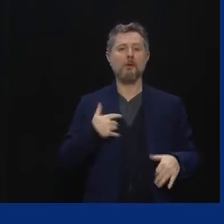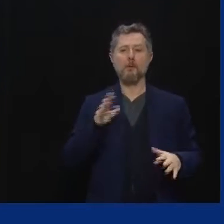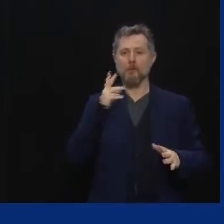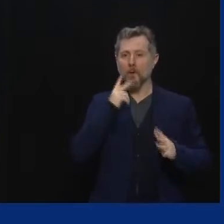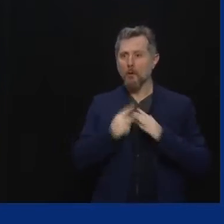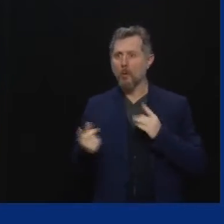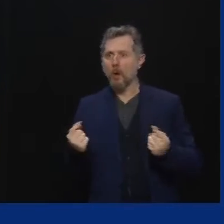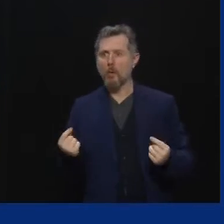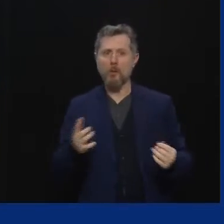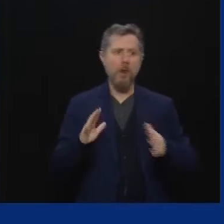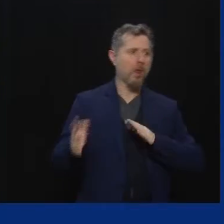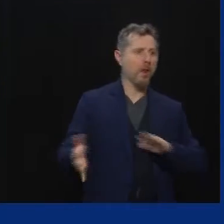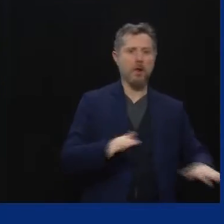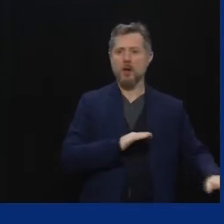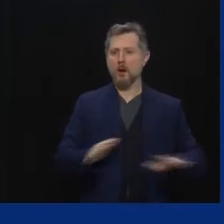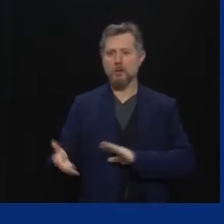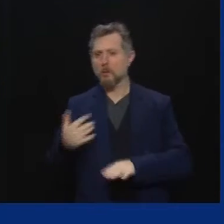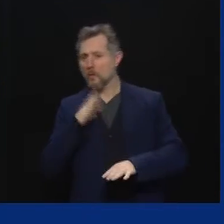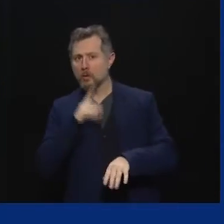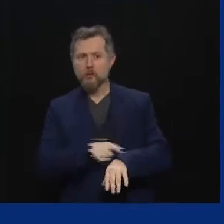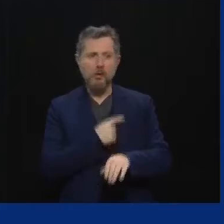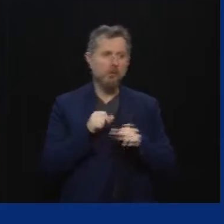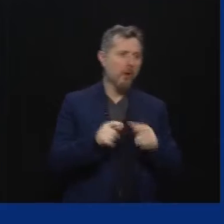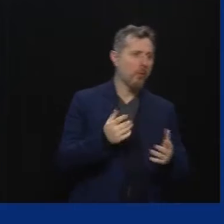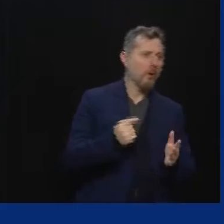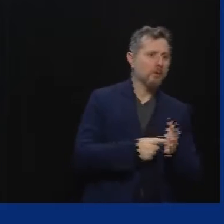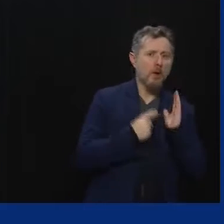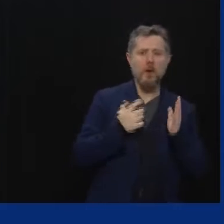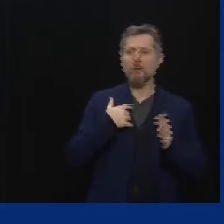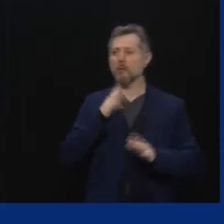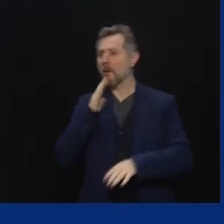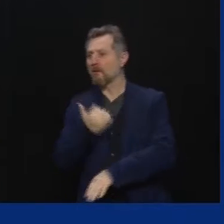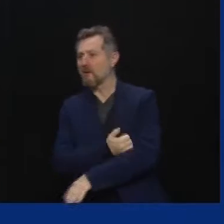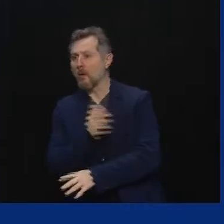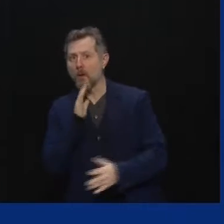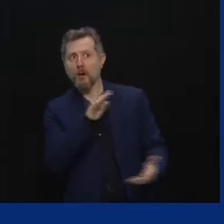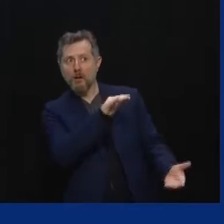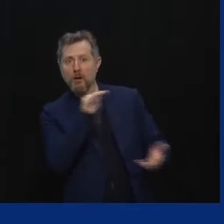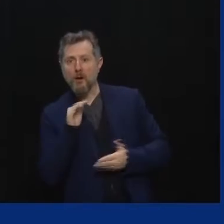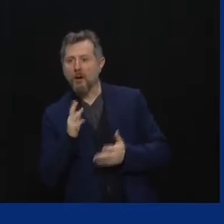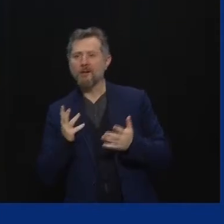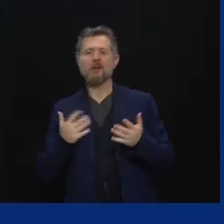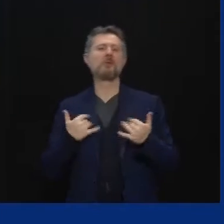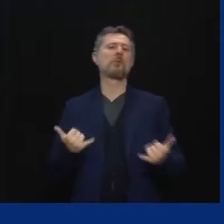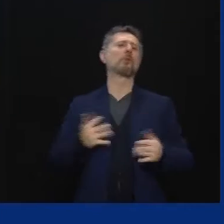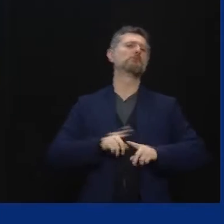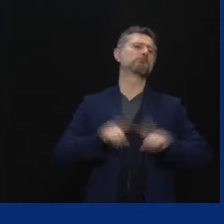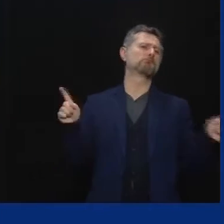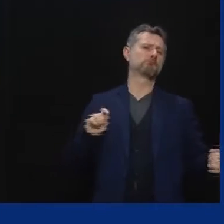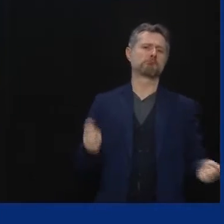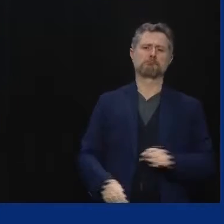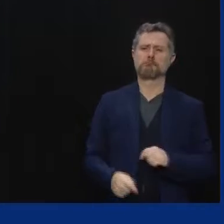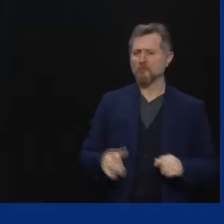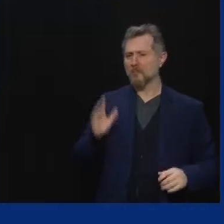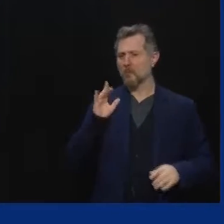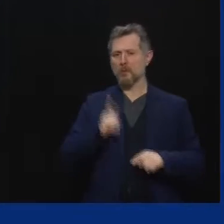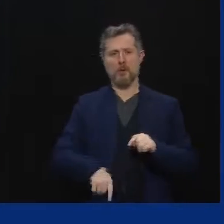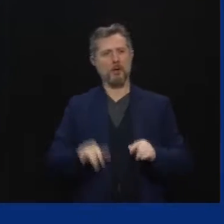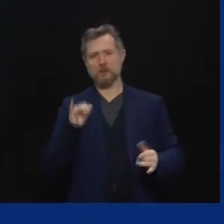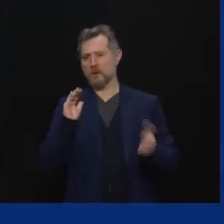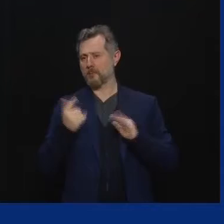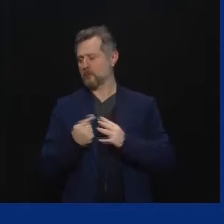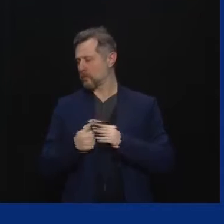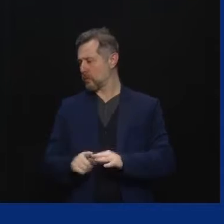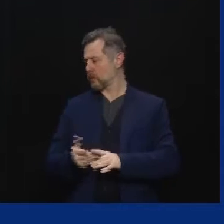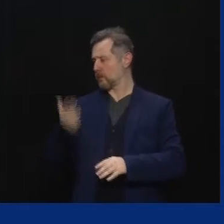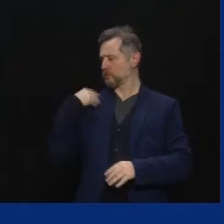whether there would even be a vaccination. We're in a far better place today than we were at the start of this pandemic. So I